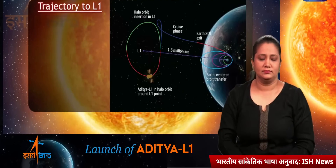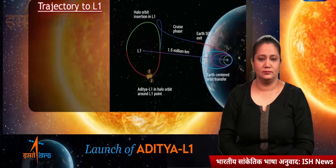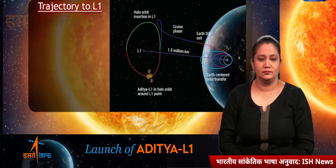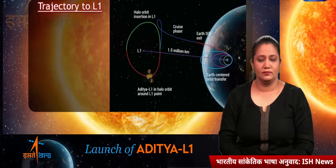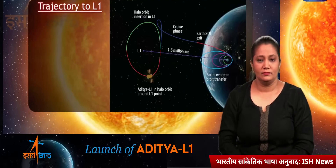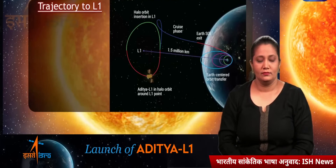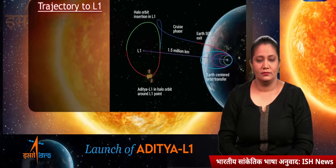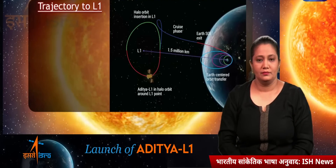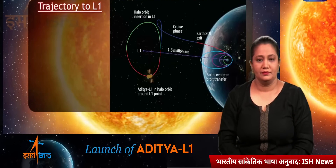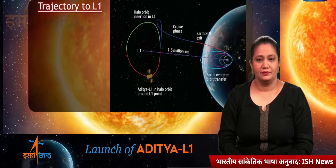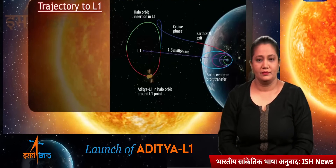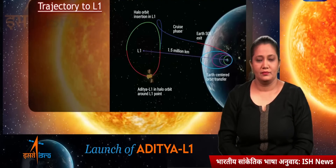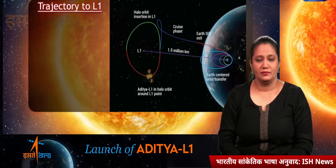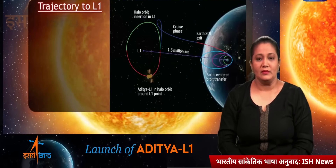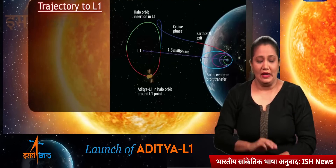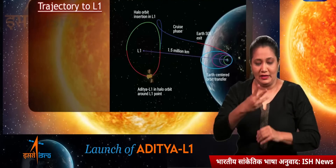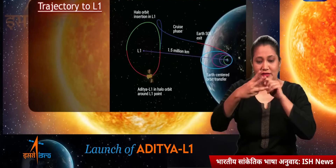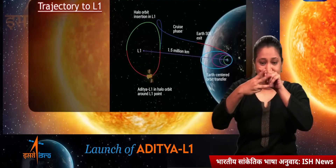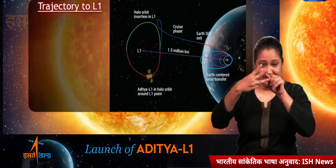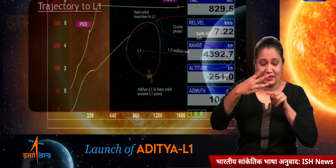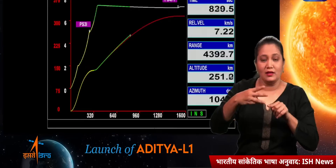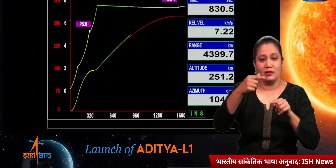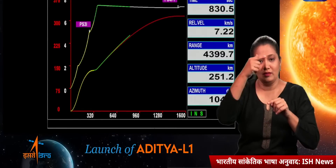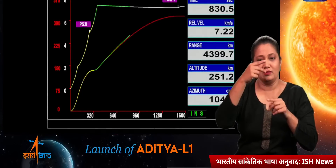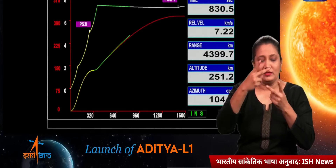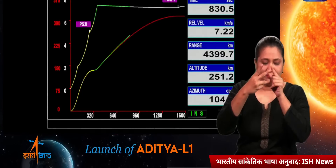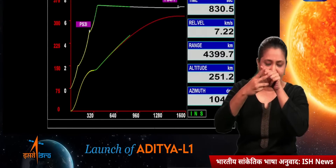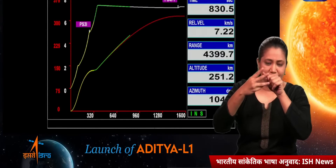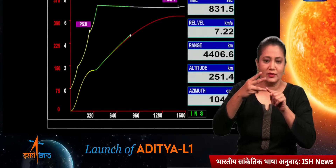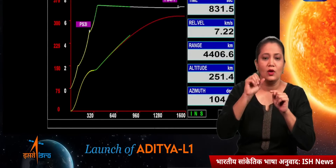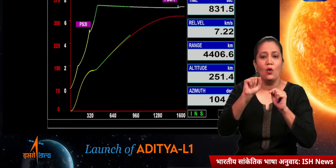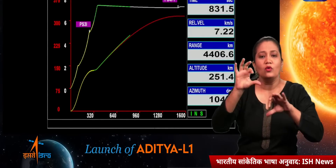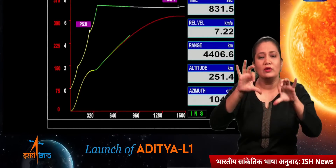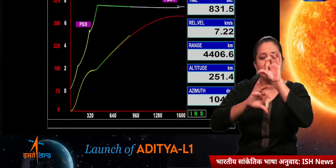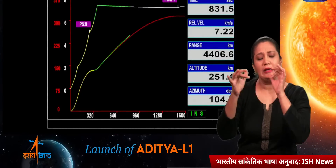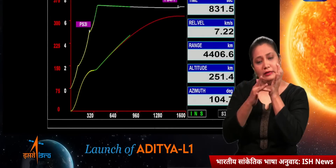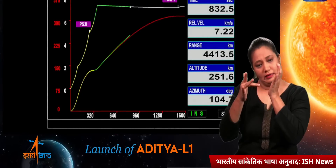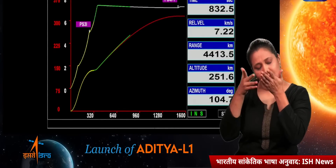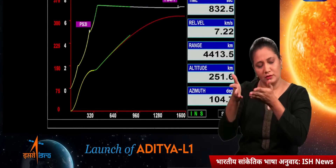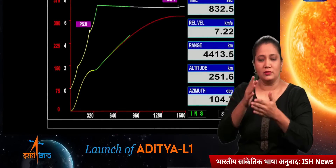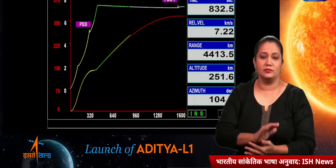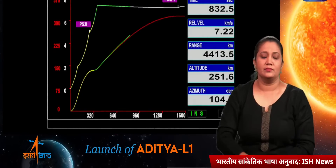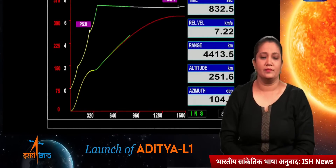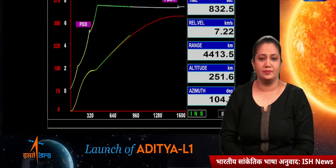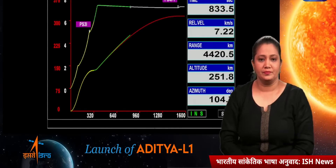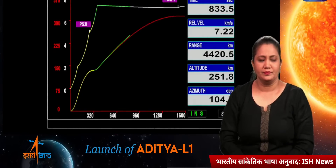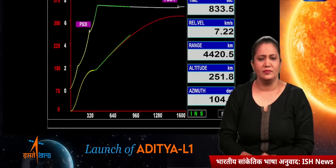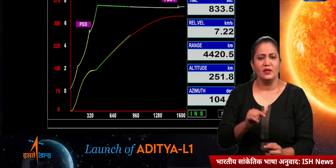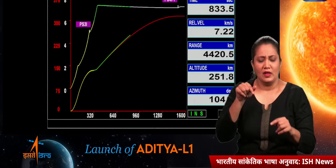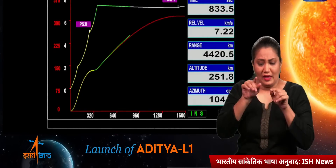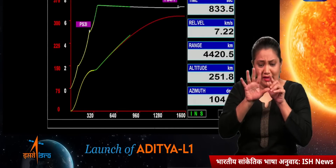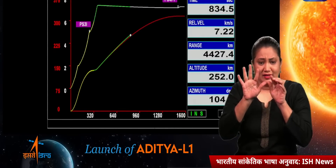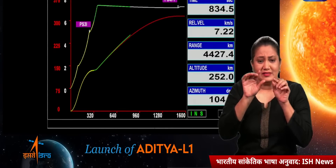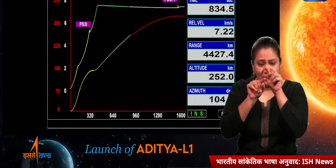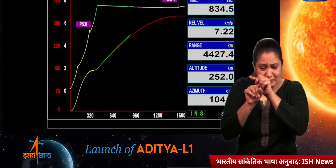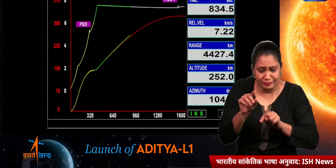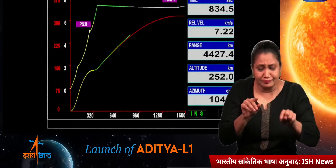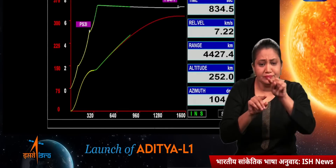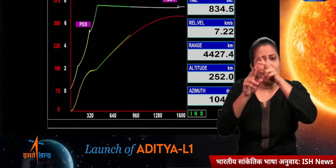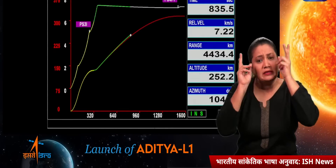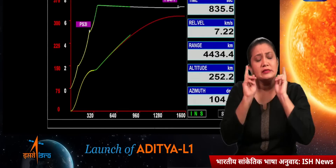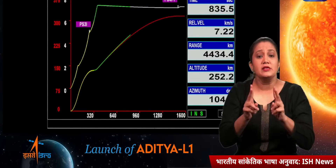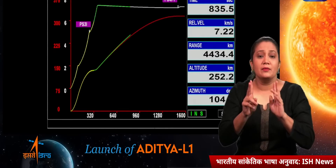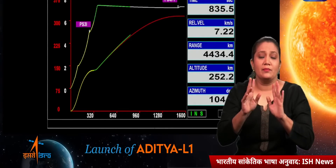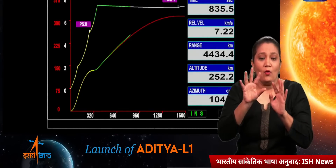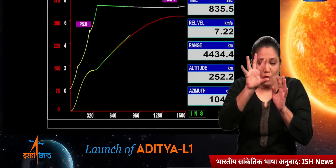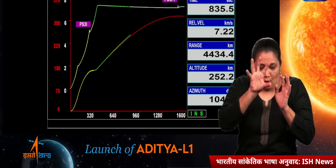in the three-body problem of orbital mechanism. The object in this orbit stays in place by